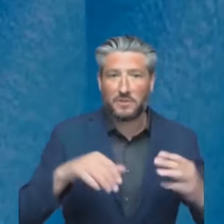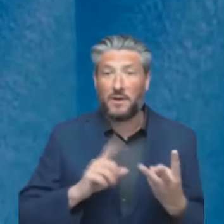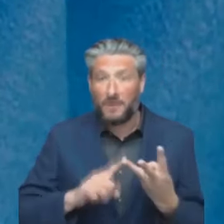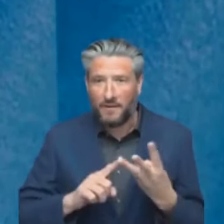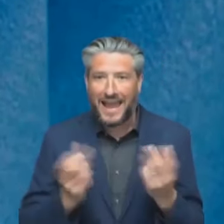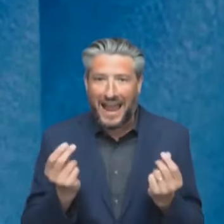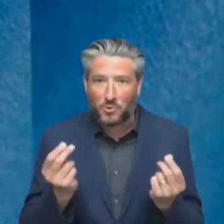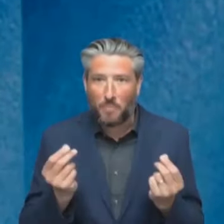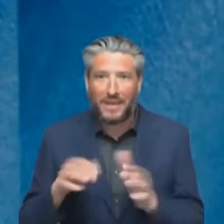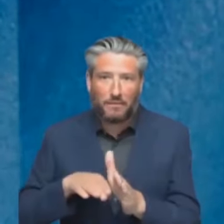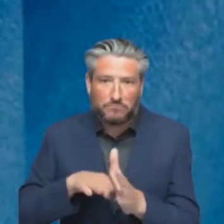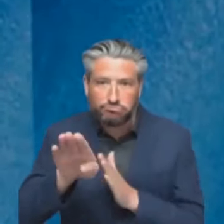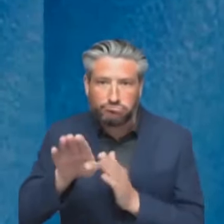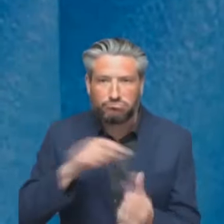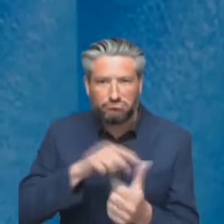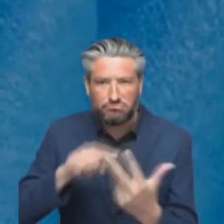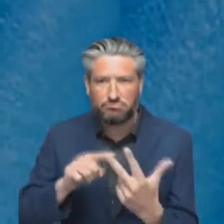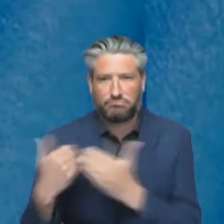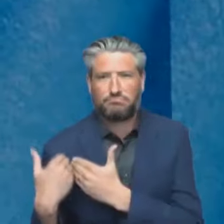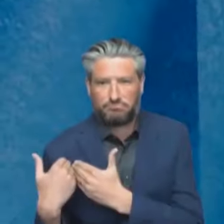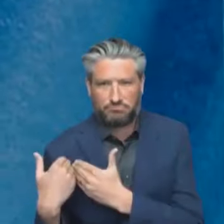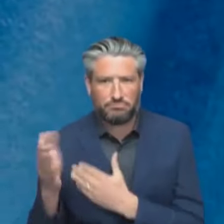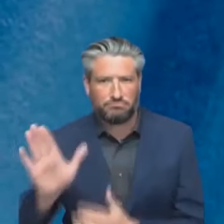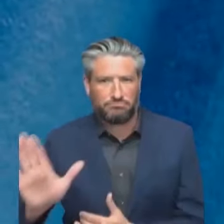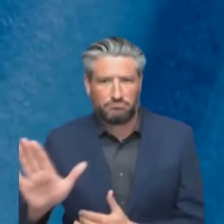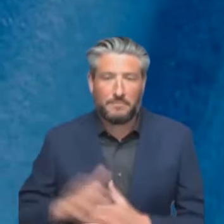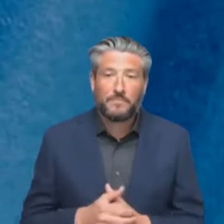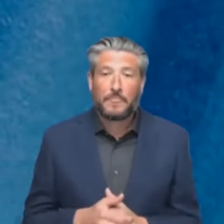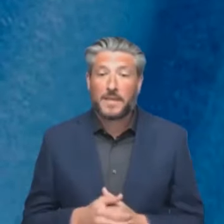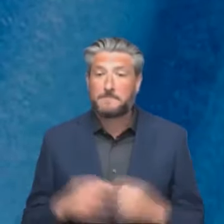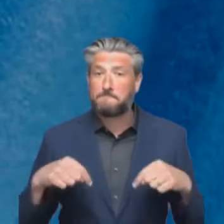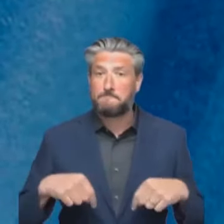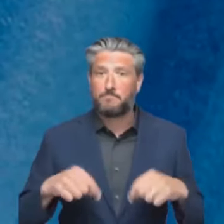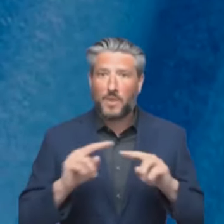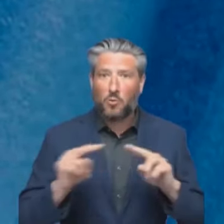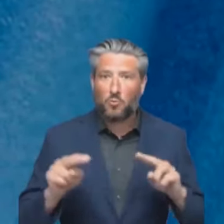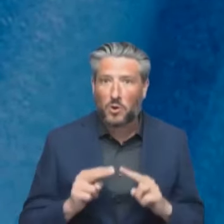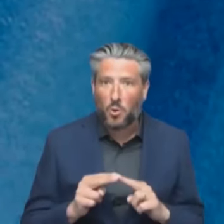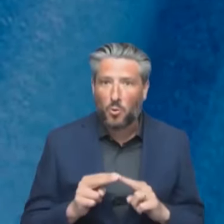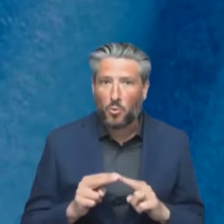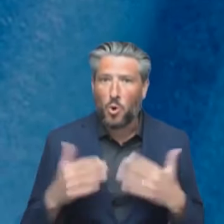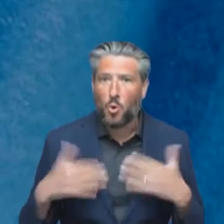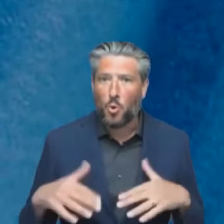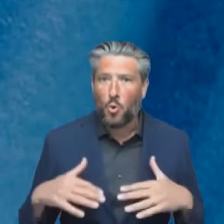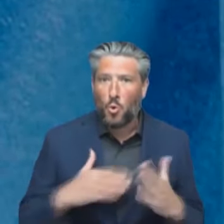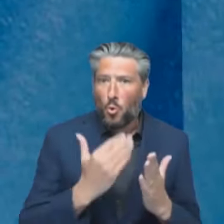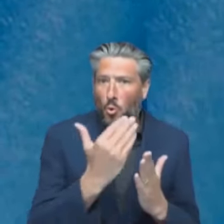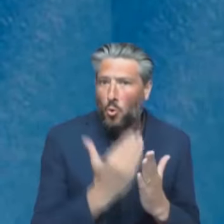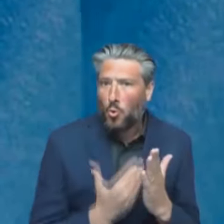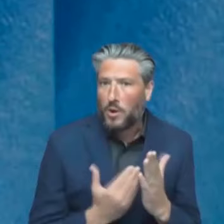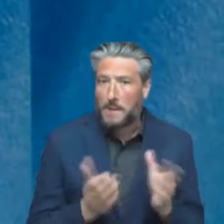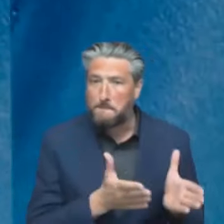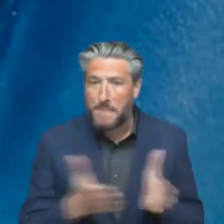you will see, Renault now has a demanding and ambitious roadmap that is